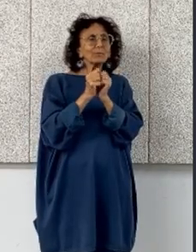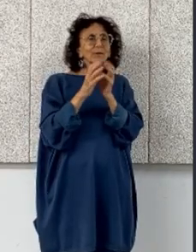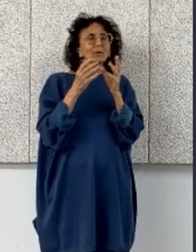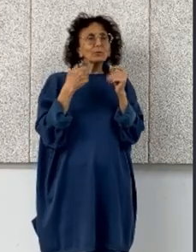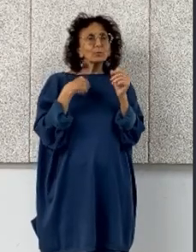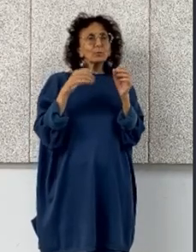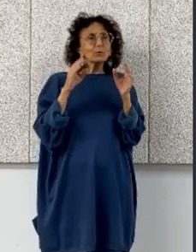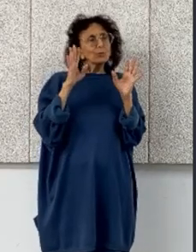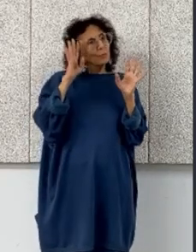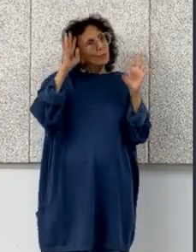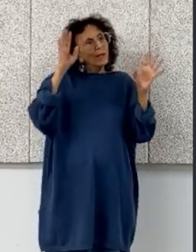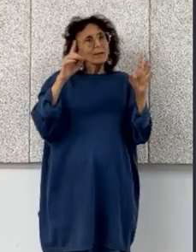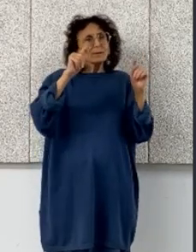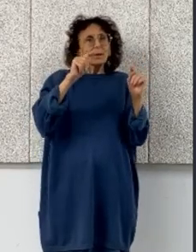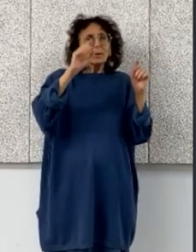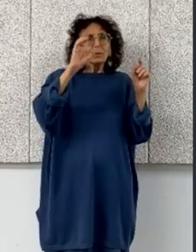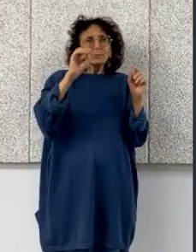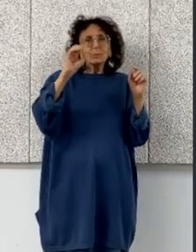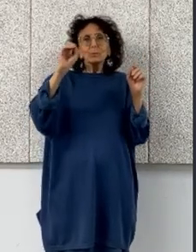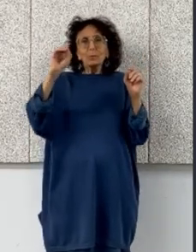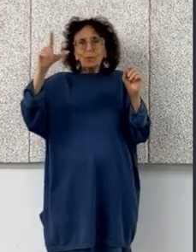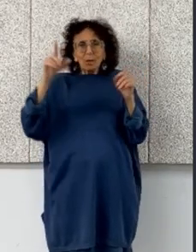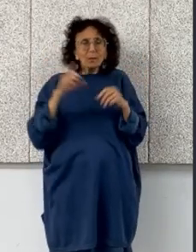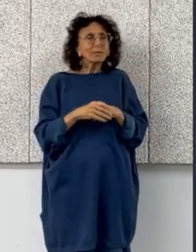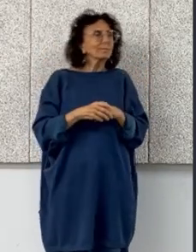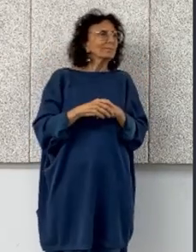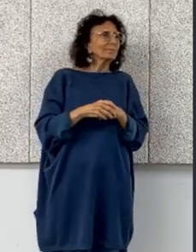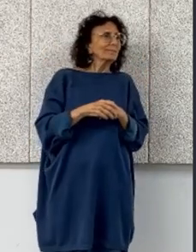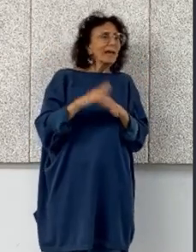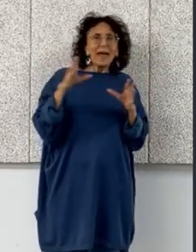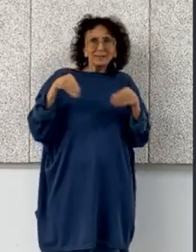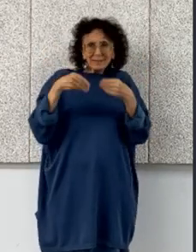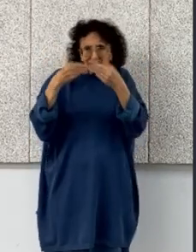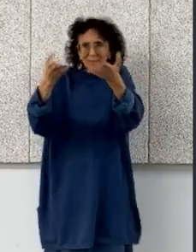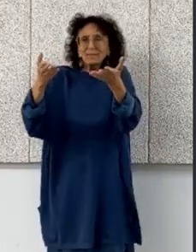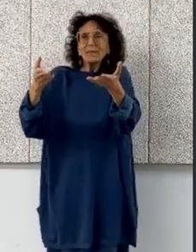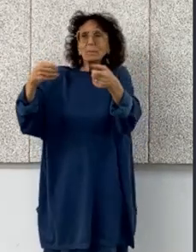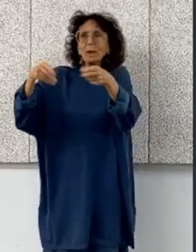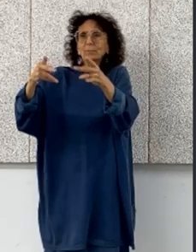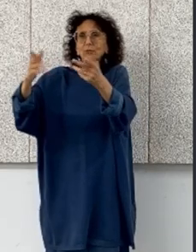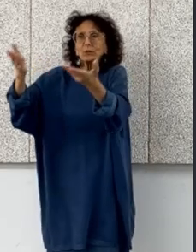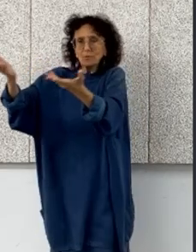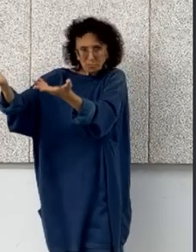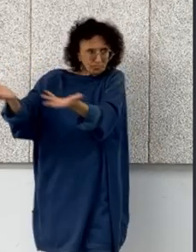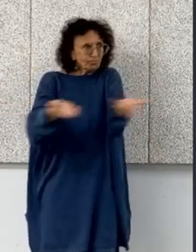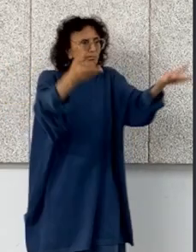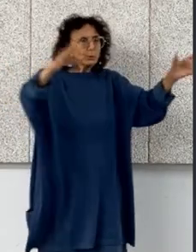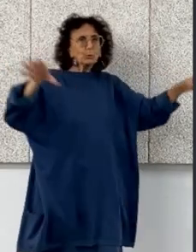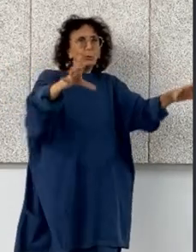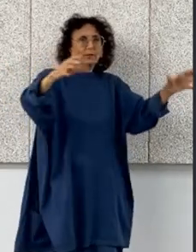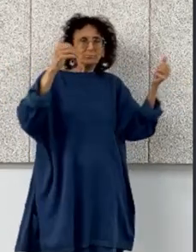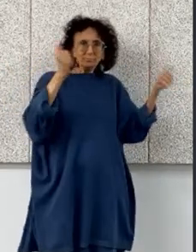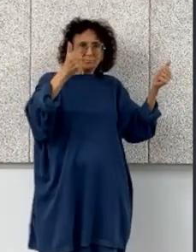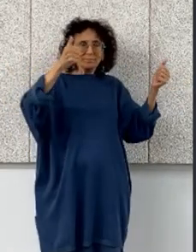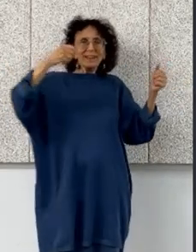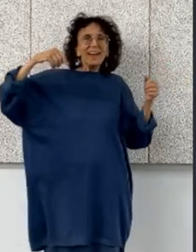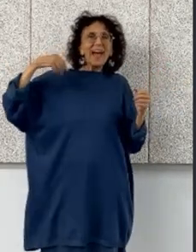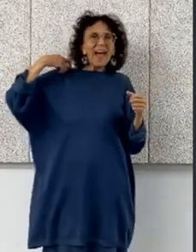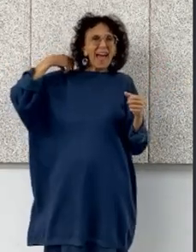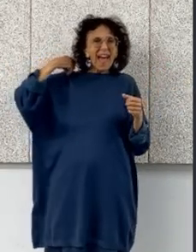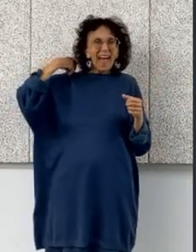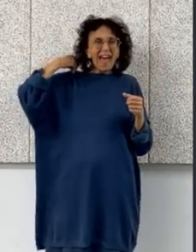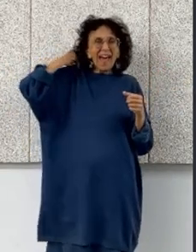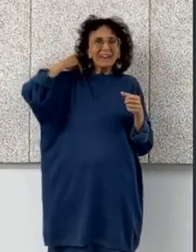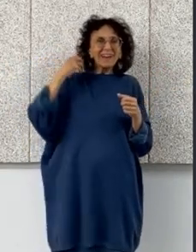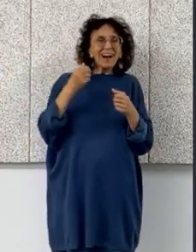create a tool that they are then immediately given the opportunity to put into practice. And I do even love like this notion of